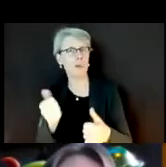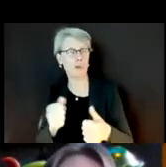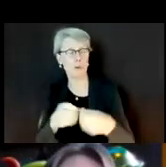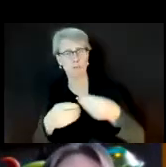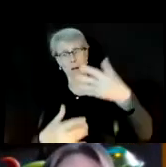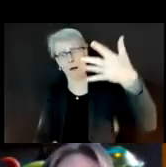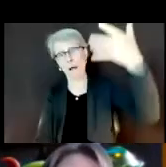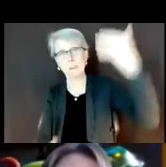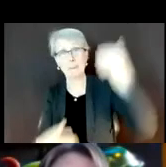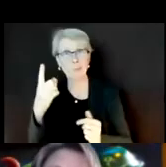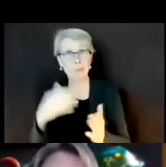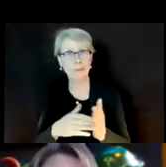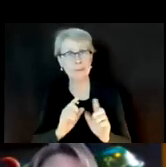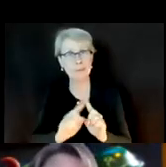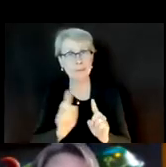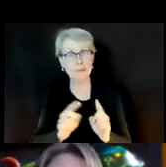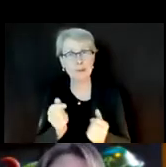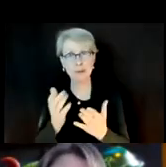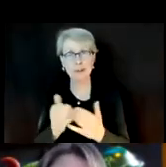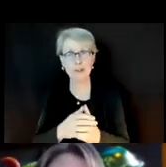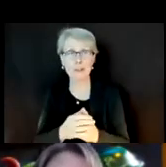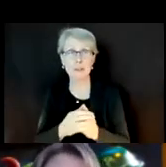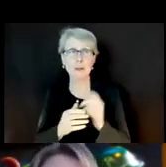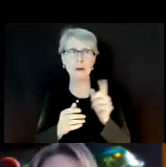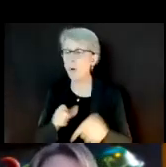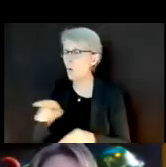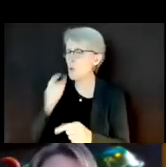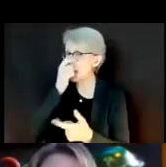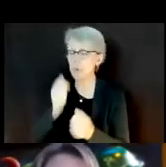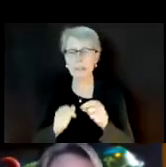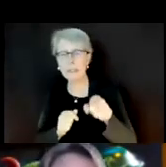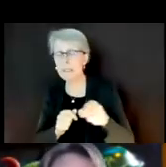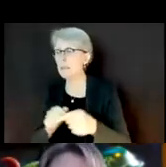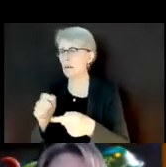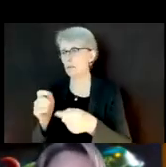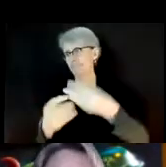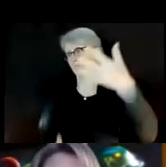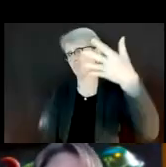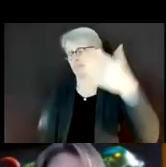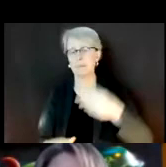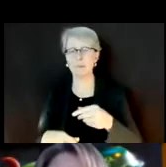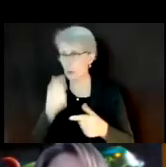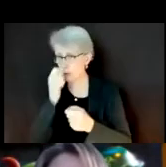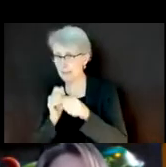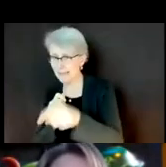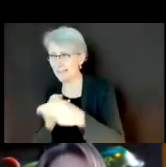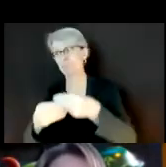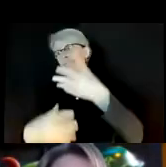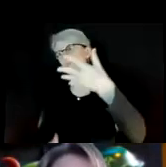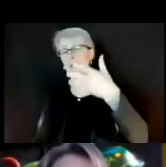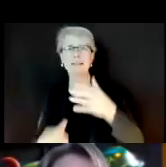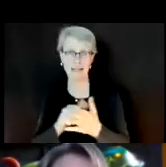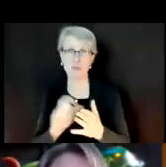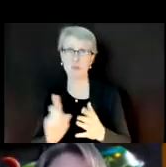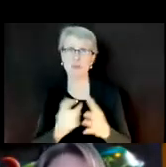potentially from Google as, oh, you're interested in this, here's a whole bunch. And so that's where you start. It's